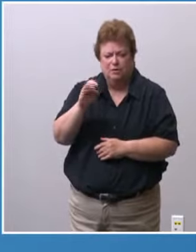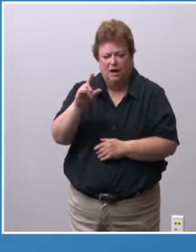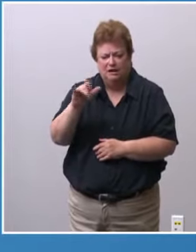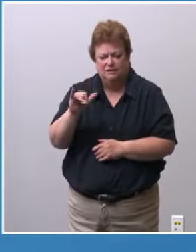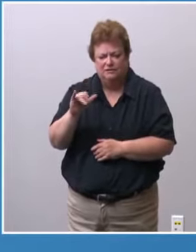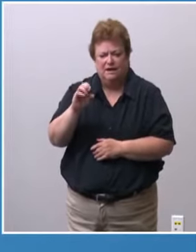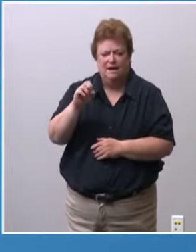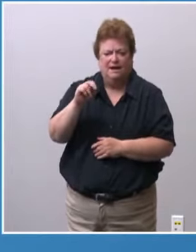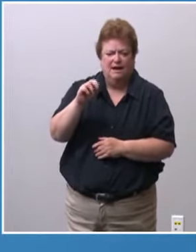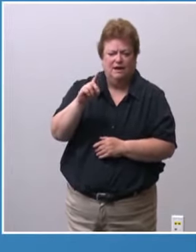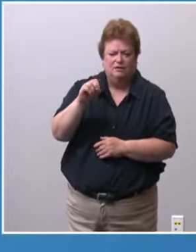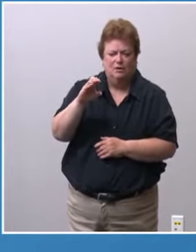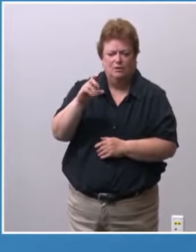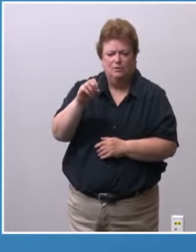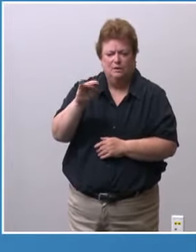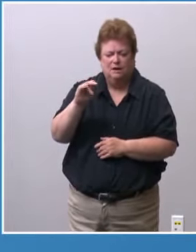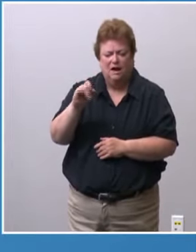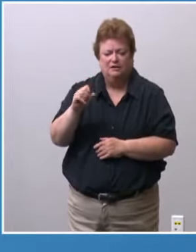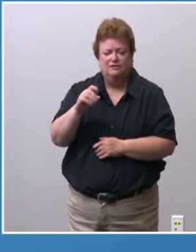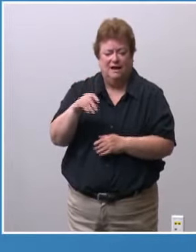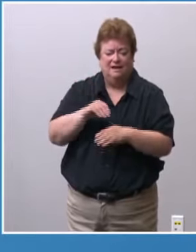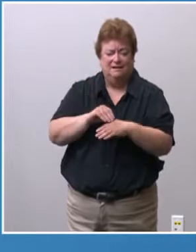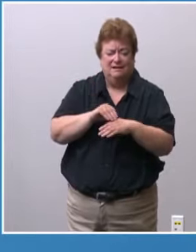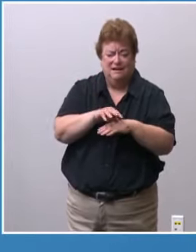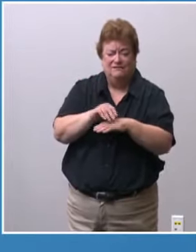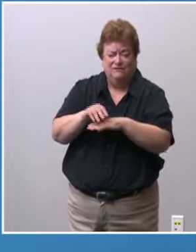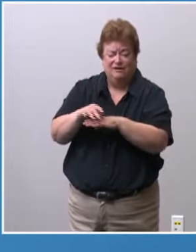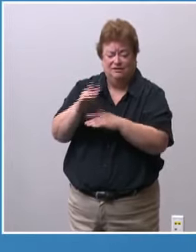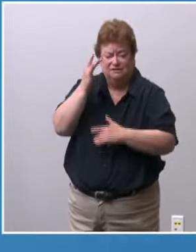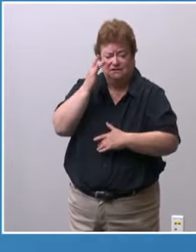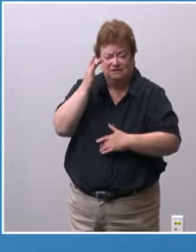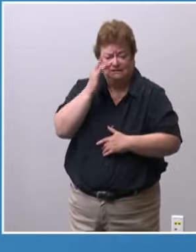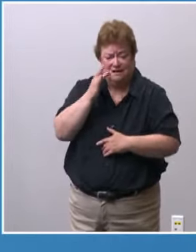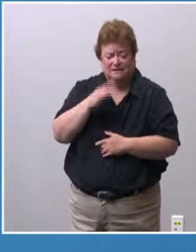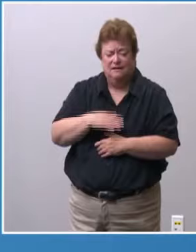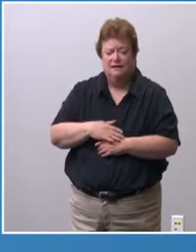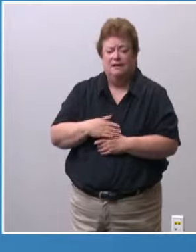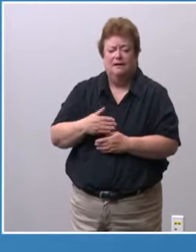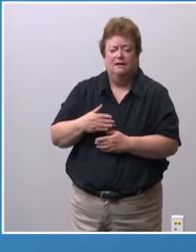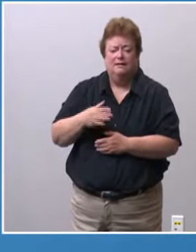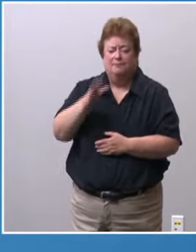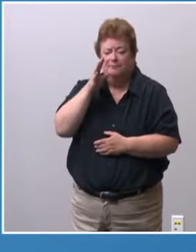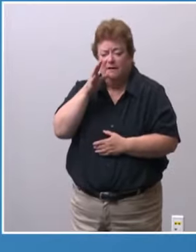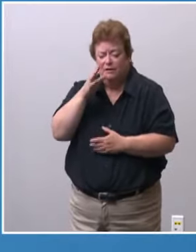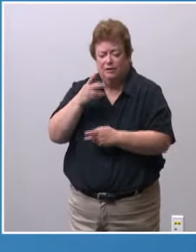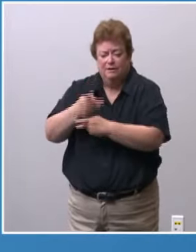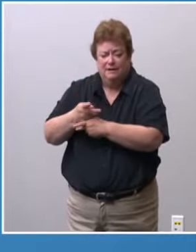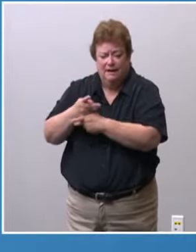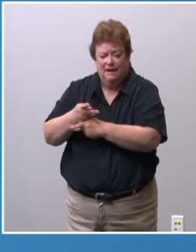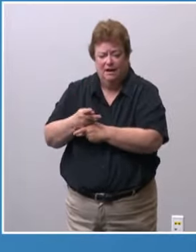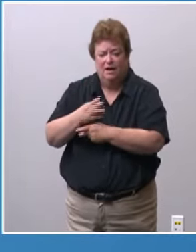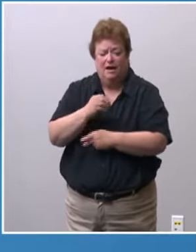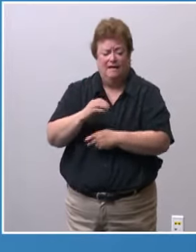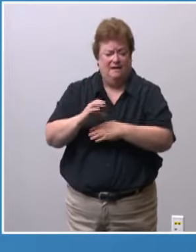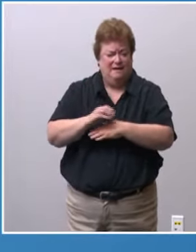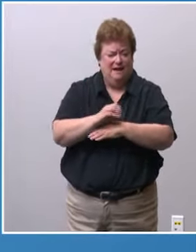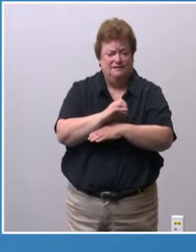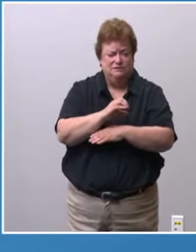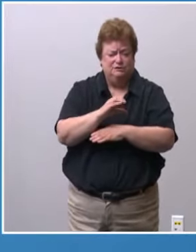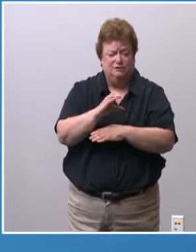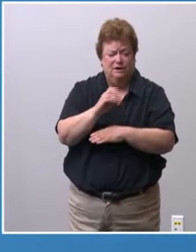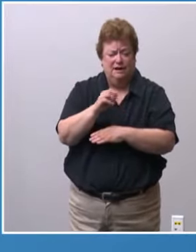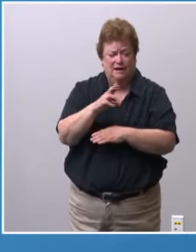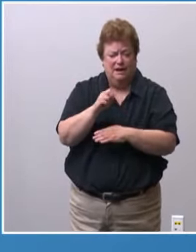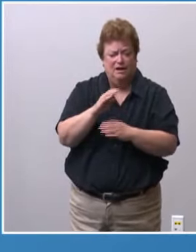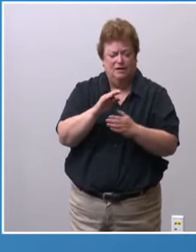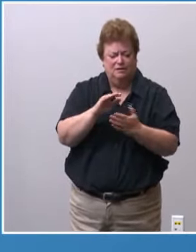endocrinology, infectious disease, which is really important right now, maternal fetal medicine, even the cancer care center that we have recently announced